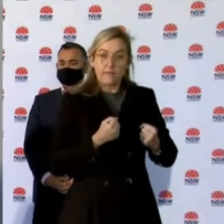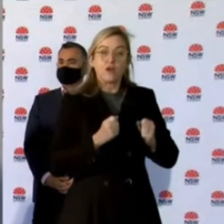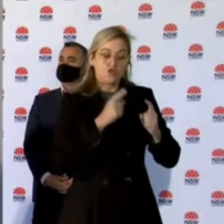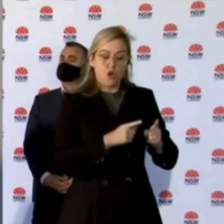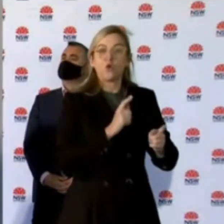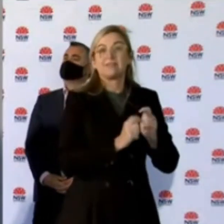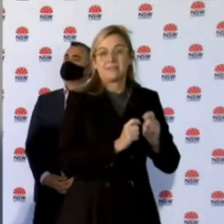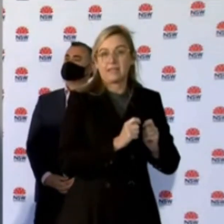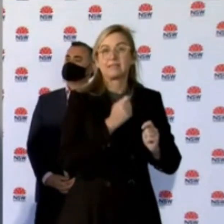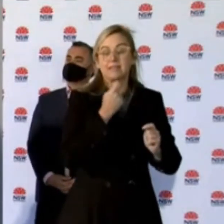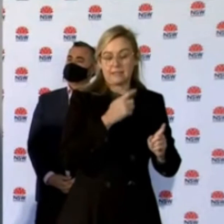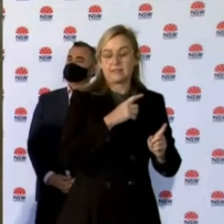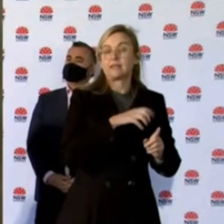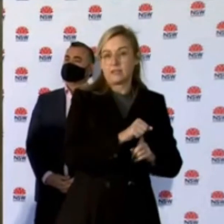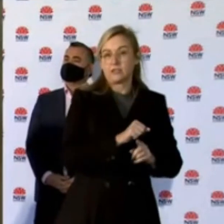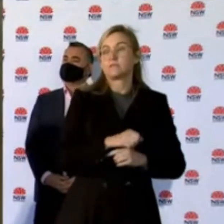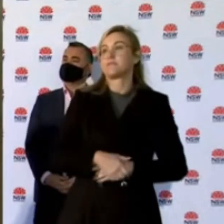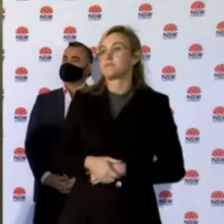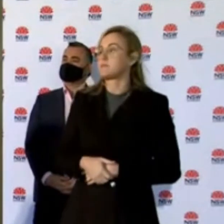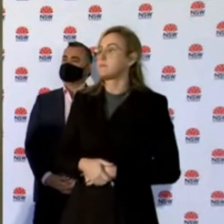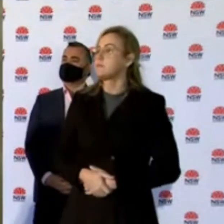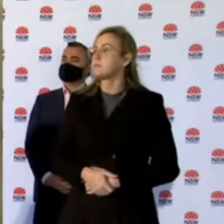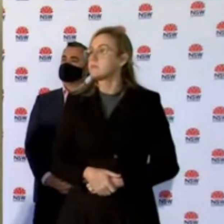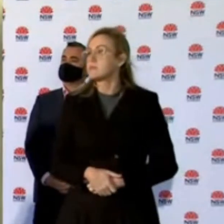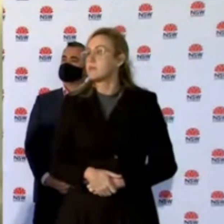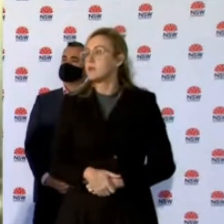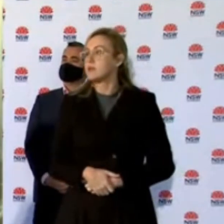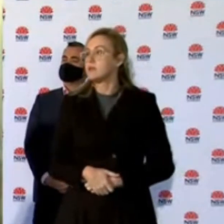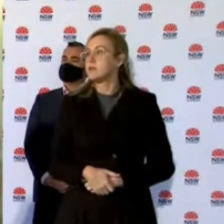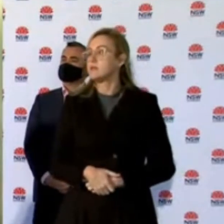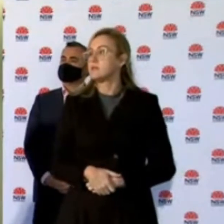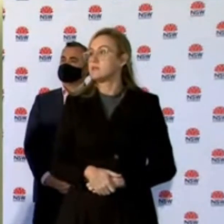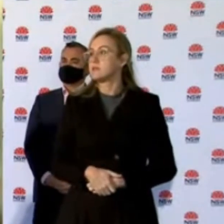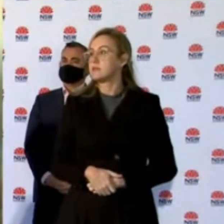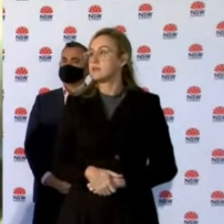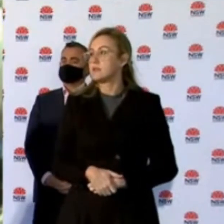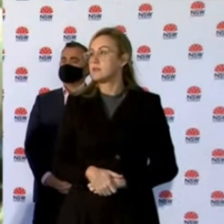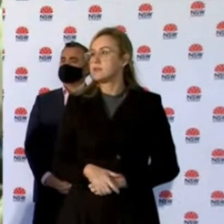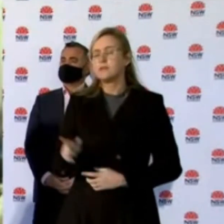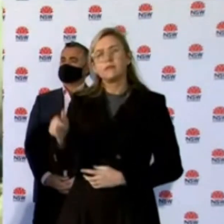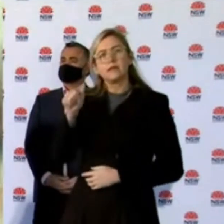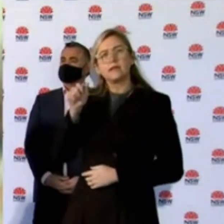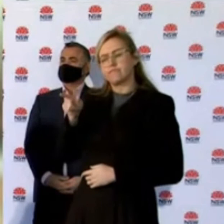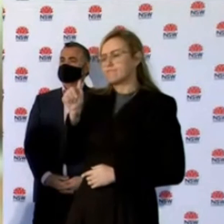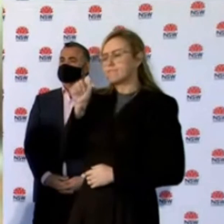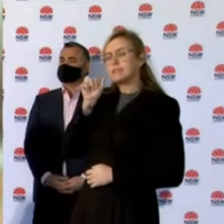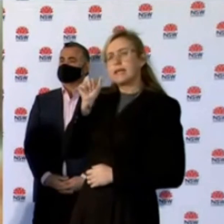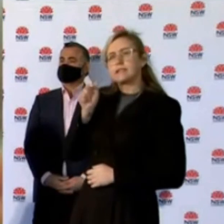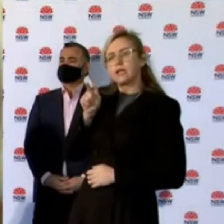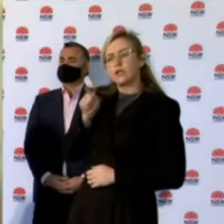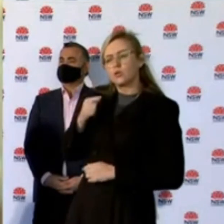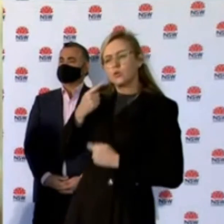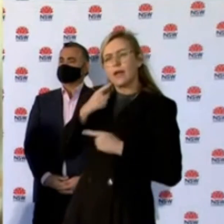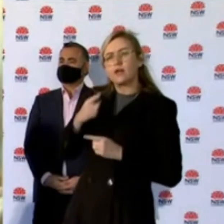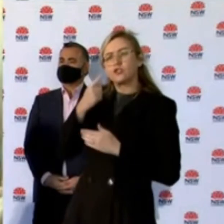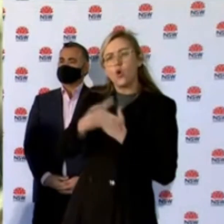list, why didn't you say this list or release this list yesterday? Yesterday you said only emergency services personnel were allowed to leave these LGAs. Some